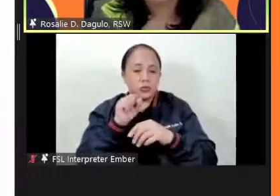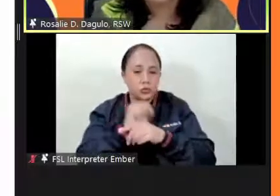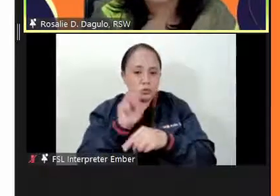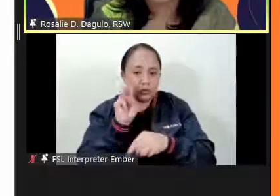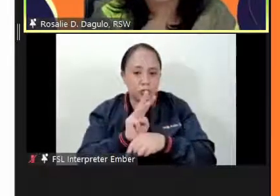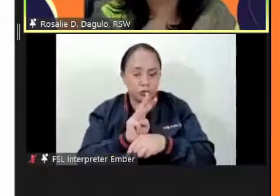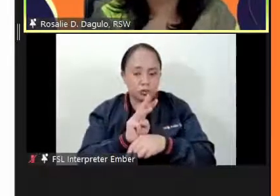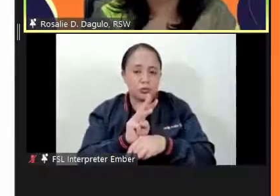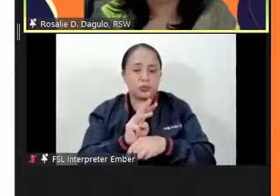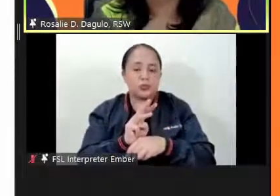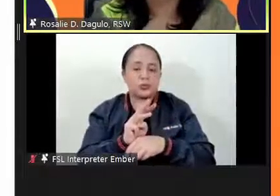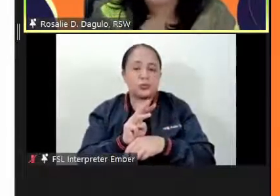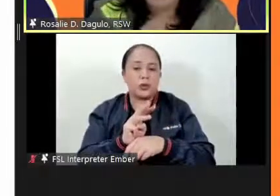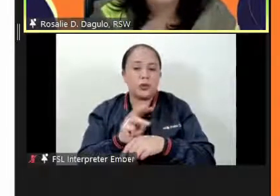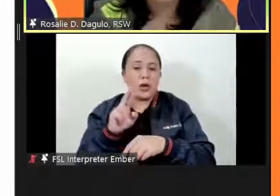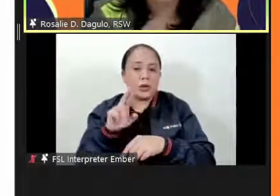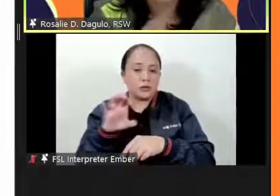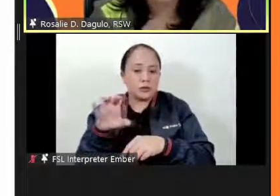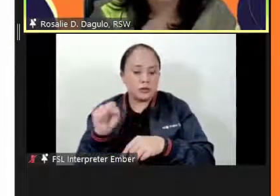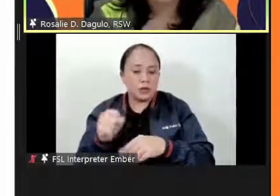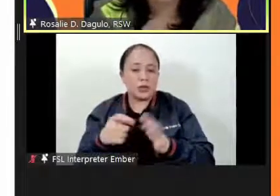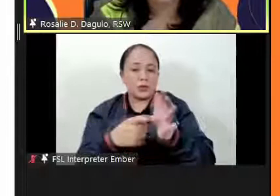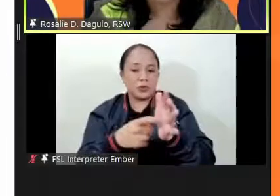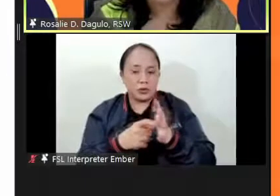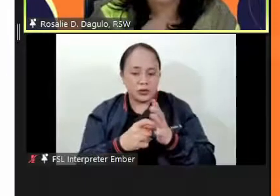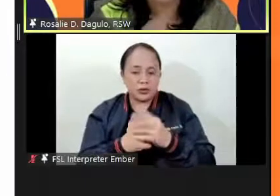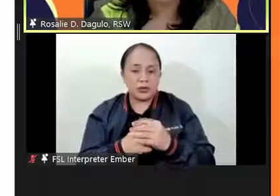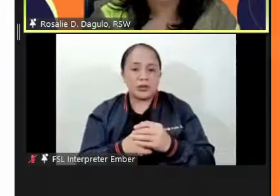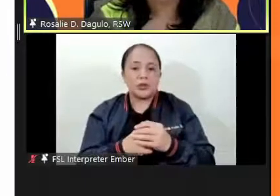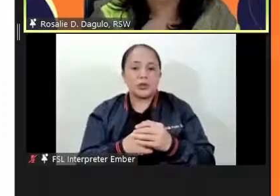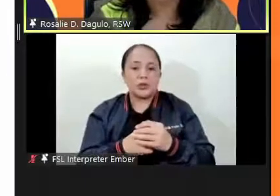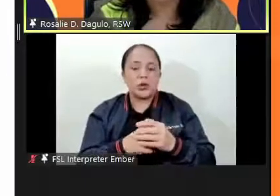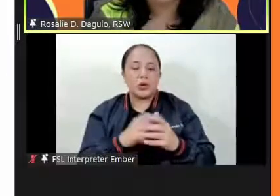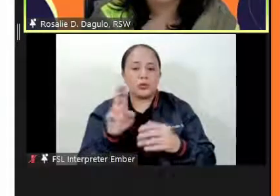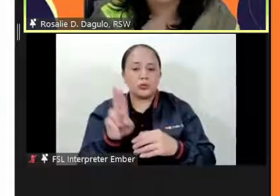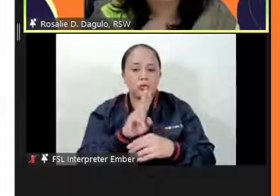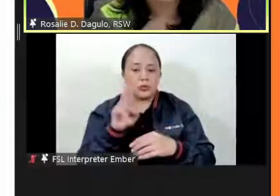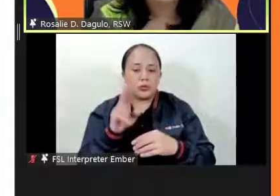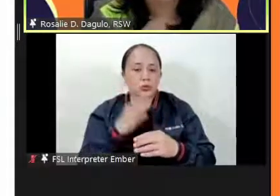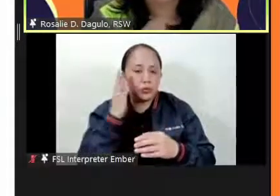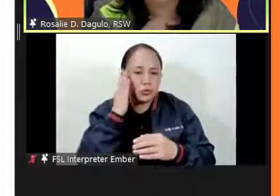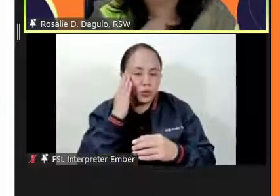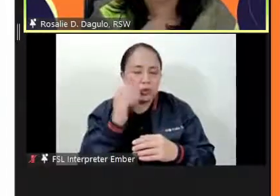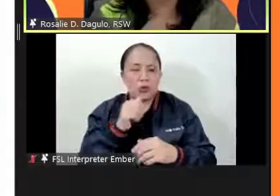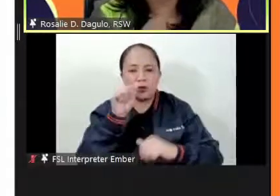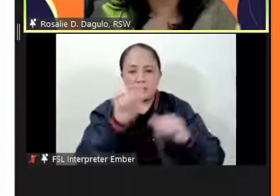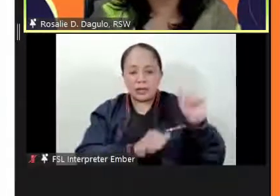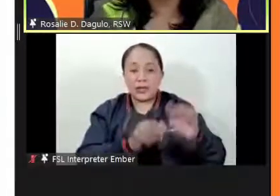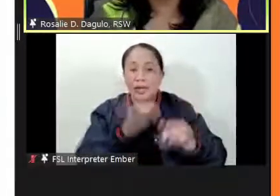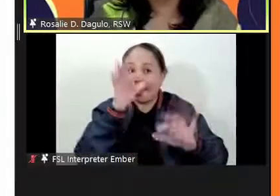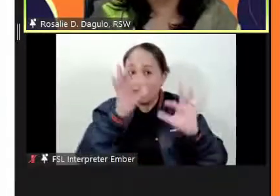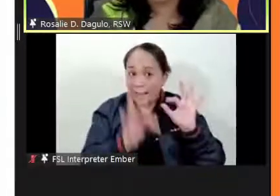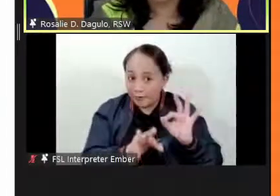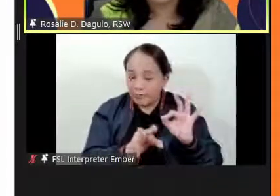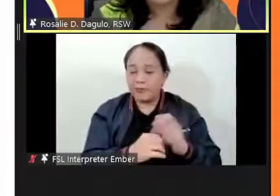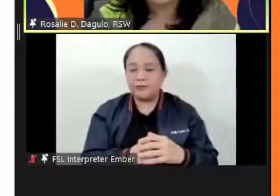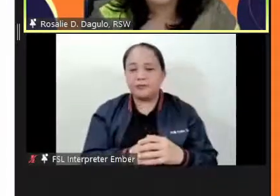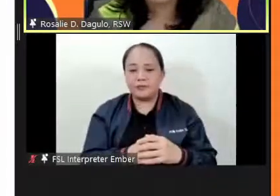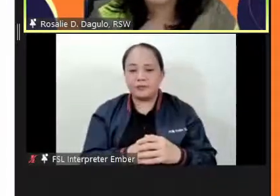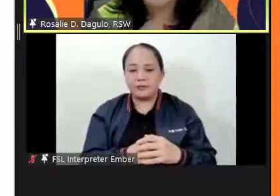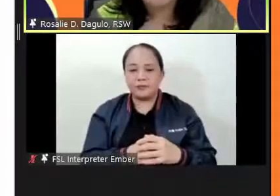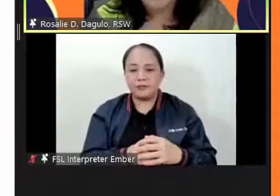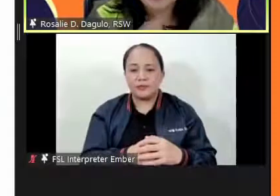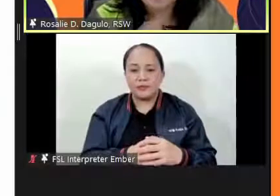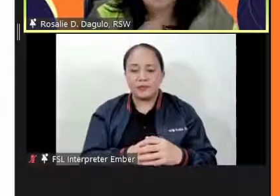care facility requests, these are used to determine and assess whether